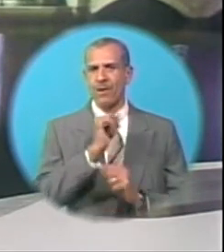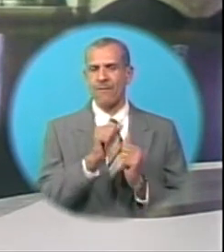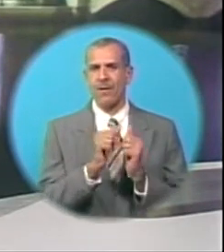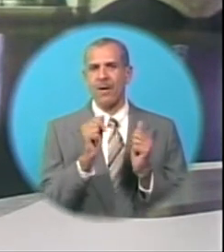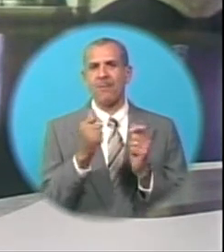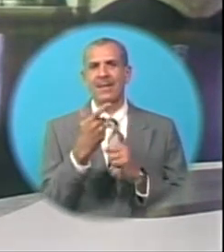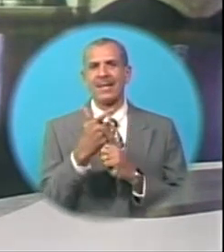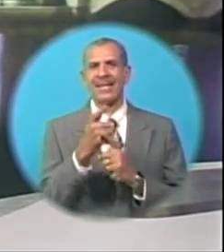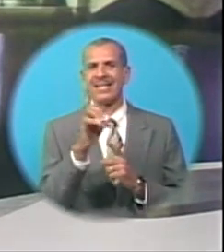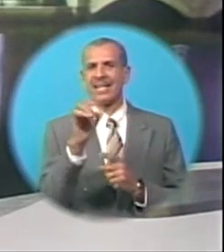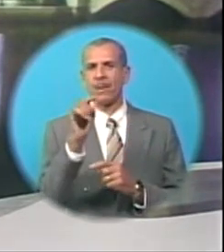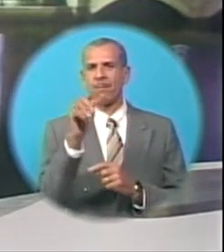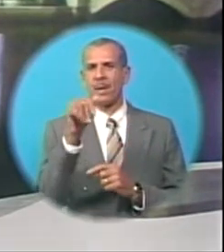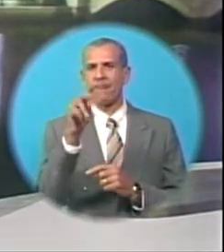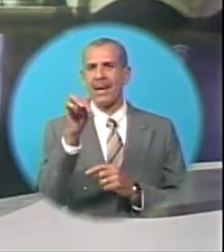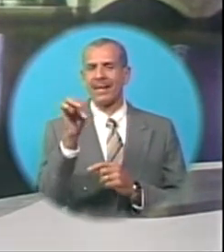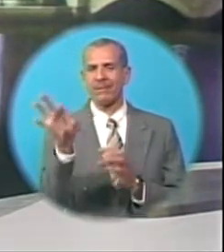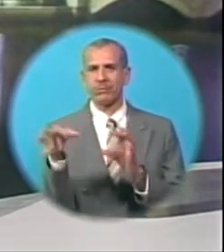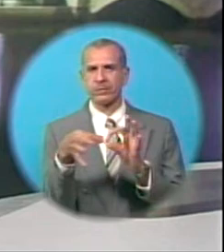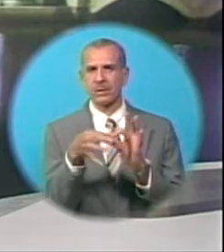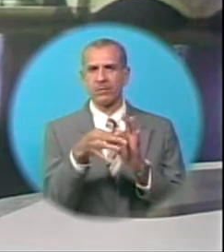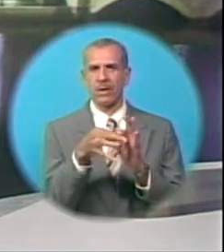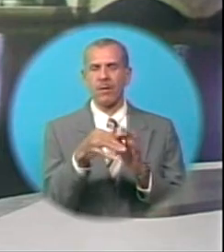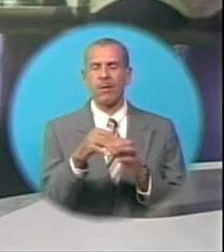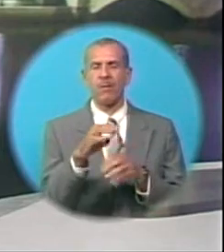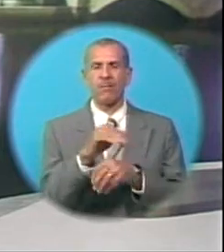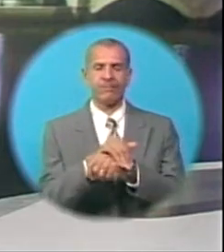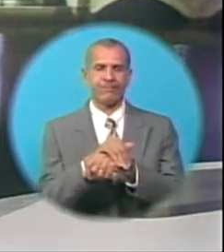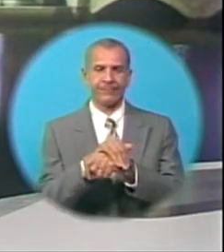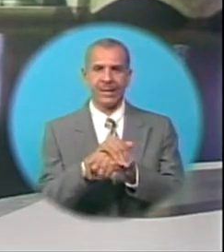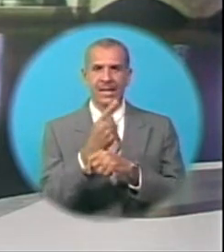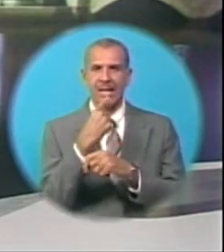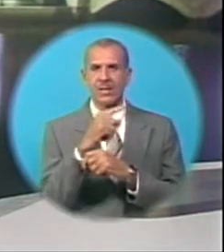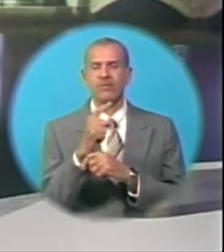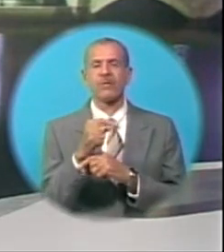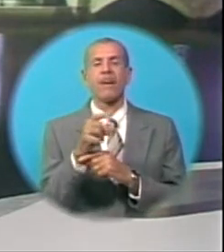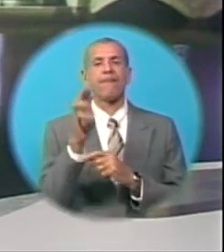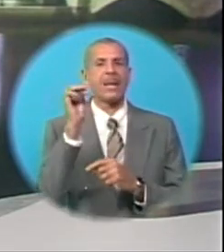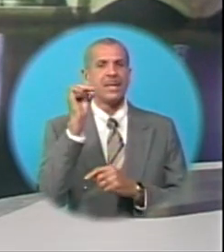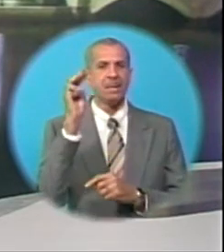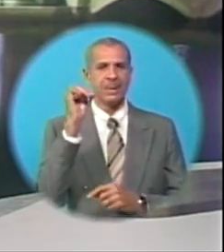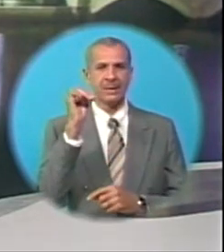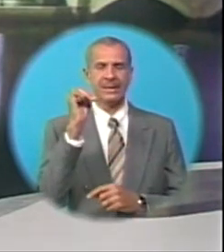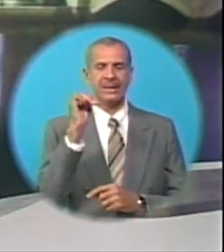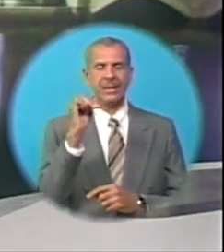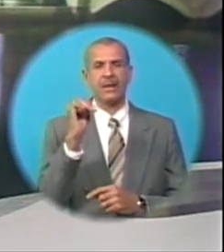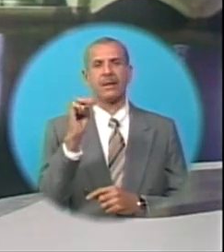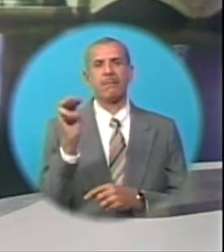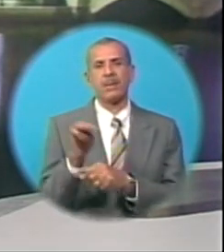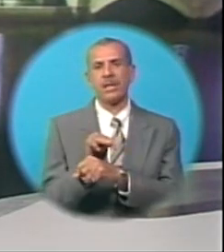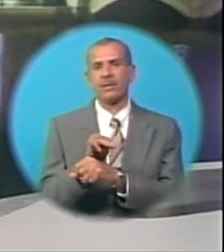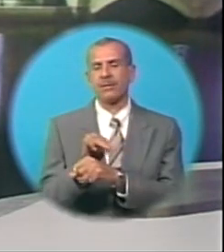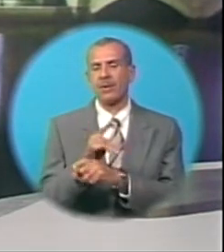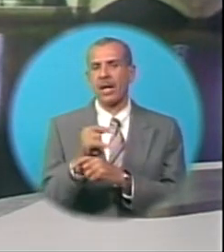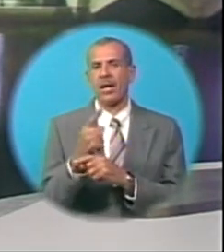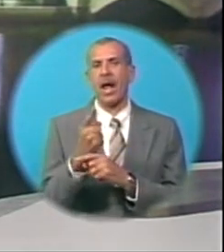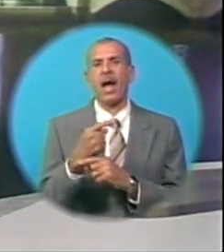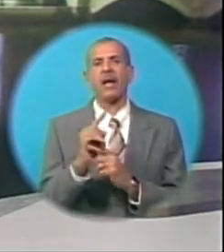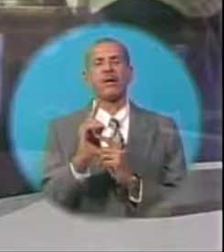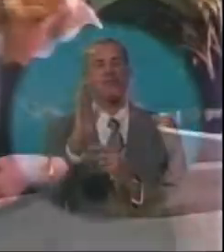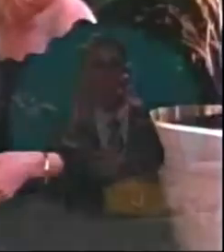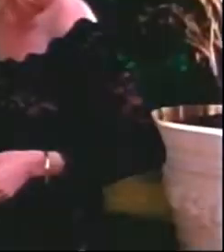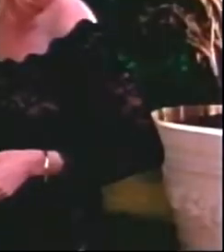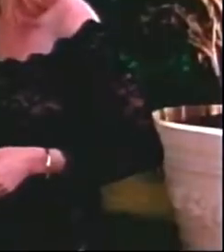its diplomatic ties to Britain. This from Foreign Affairs and Foreign Trade Minister Senator Maxine McLean during a farewell function for British High